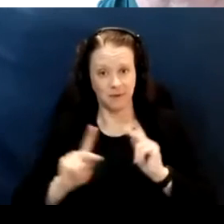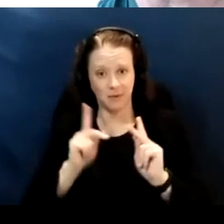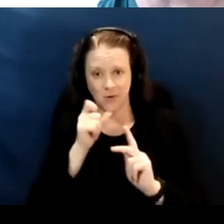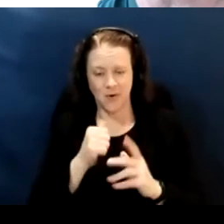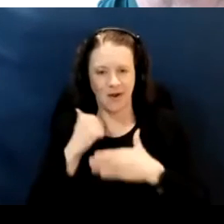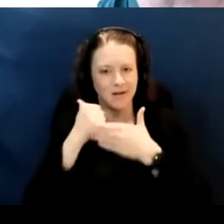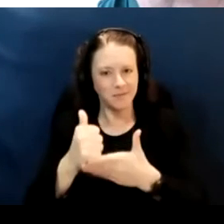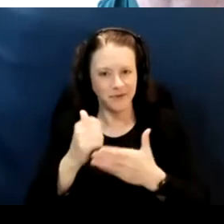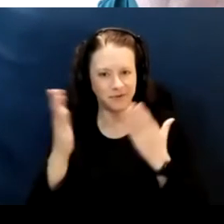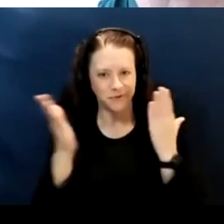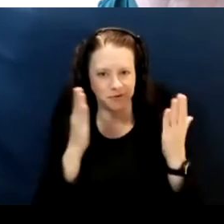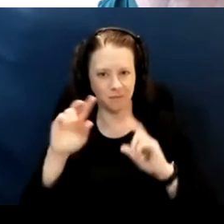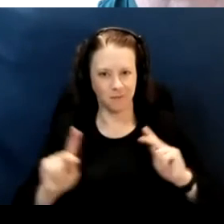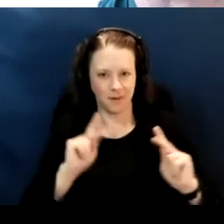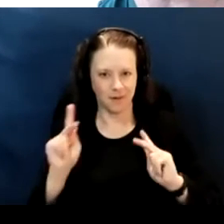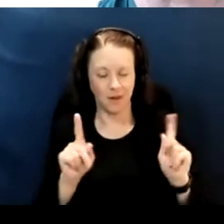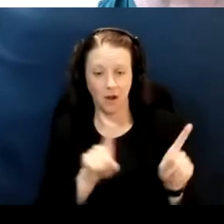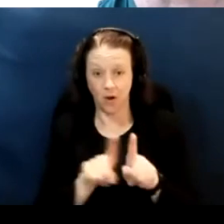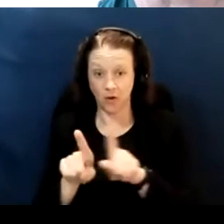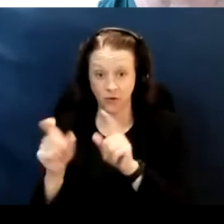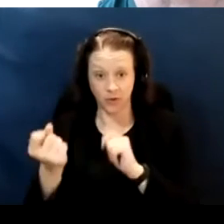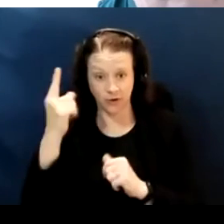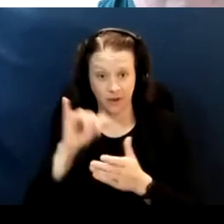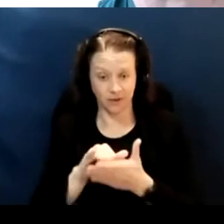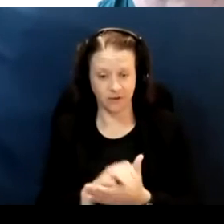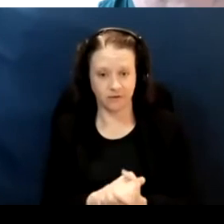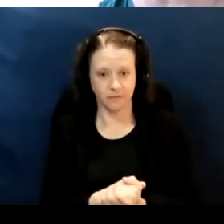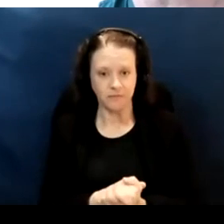serve people, also understand this.